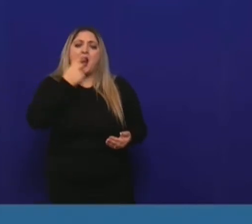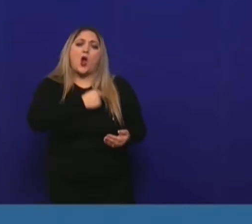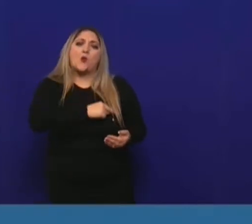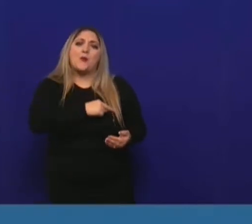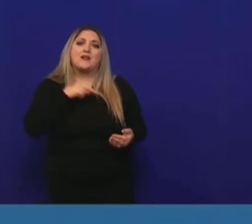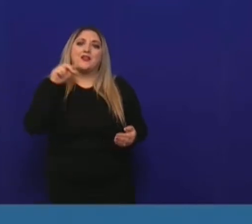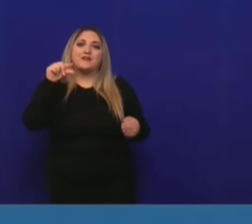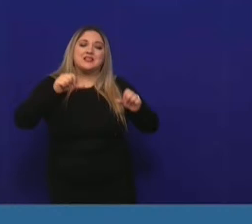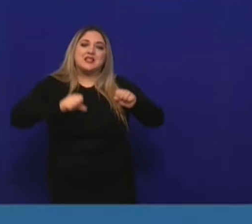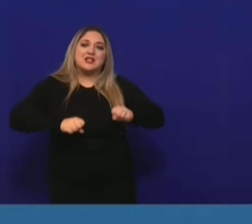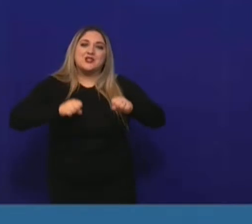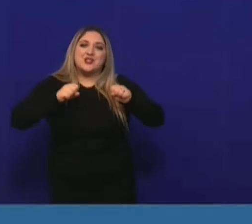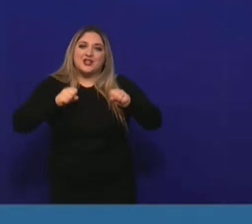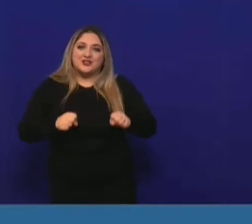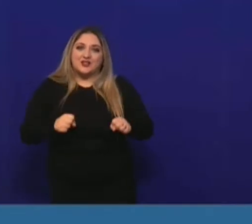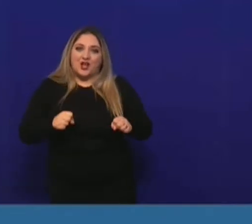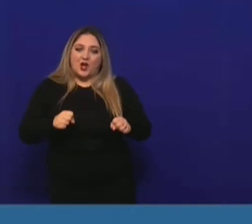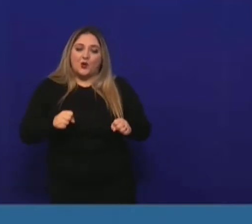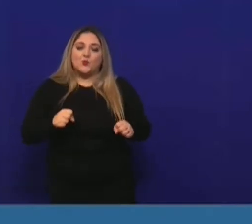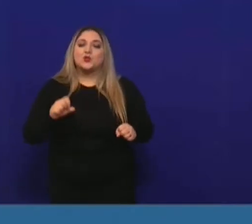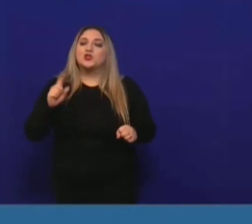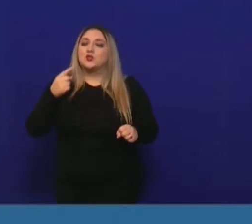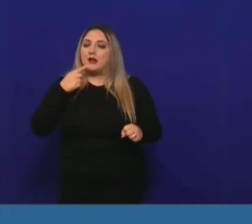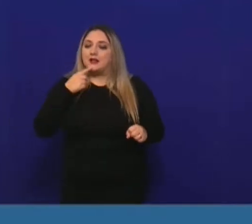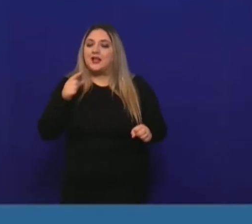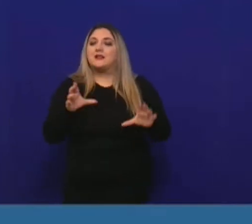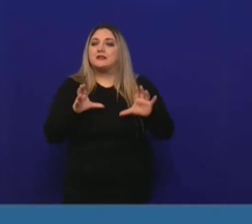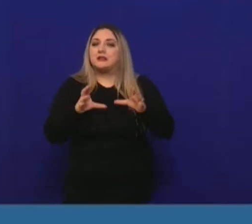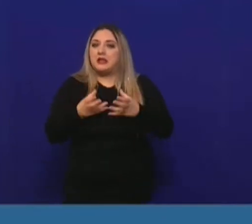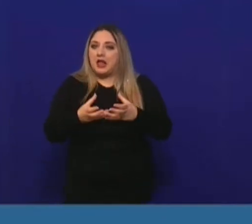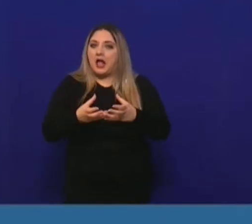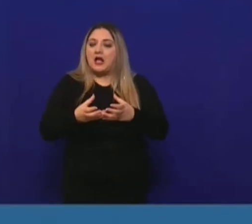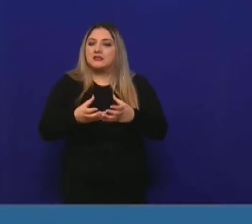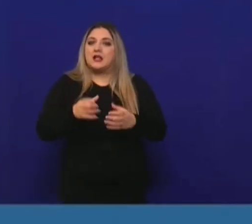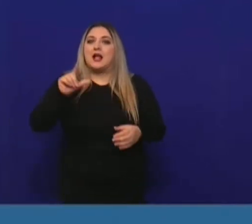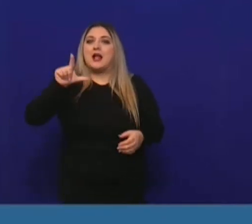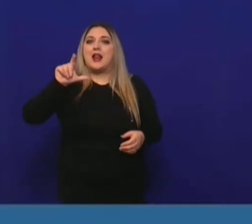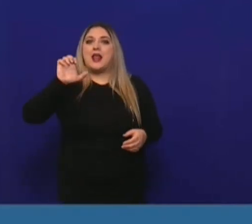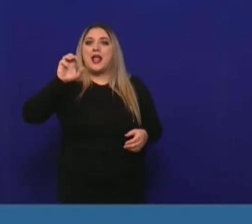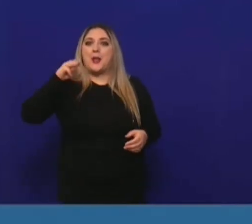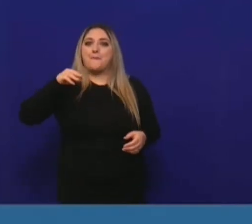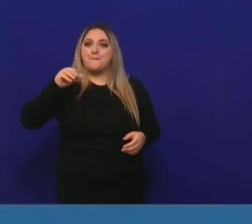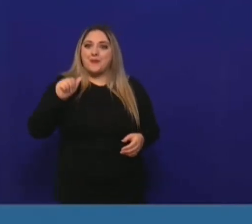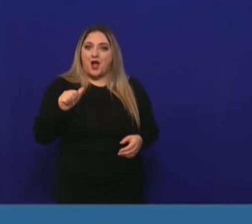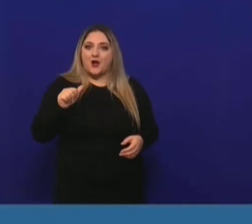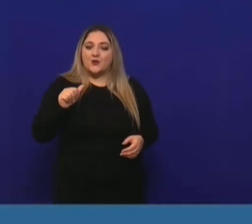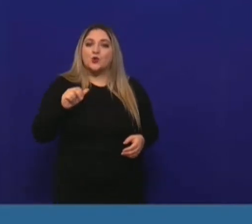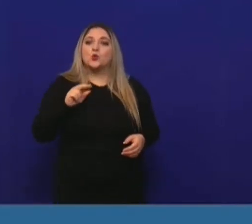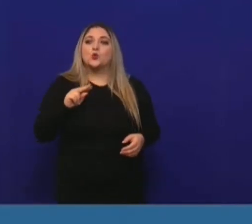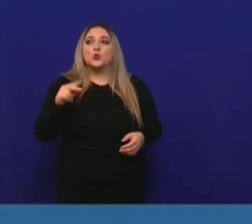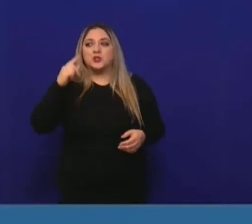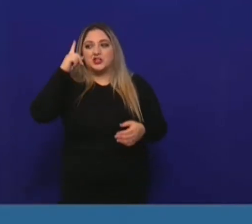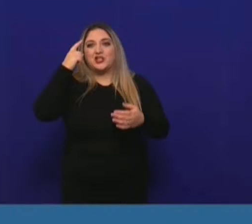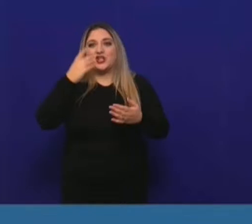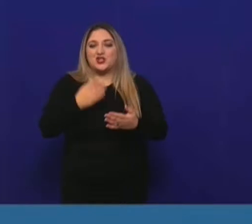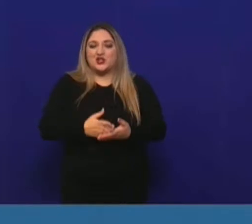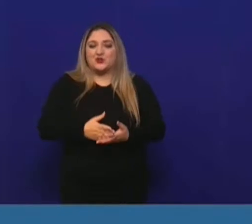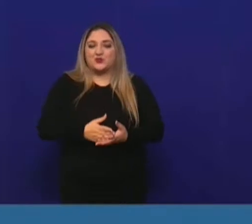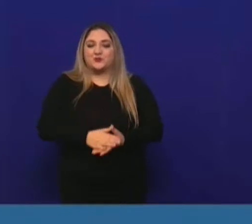dak li ħatoħroġ lema u anke rakkomandazzjonijiet milli joħorġu lema fejn imbagħad aħna nkun nistgħu nieħdu l-pożizzjoni wkoll